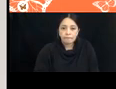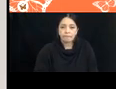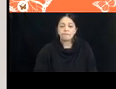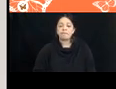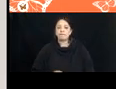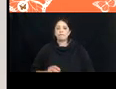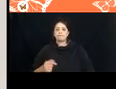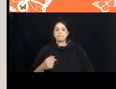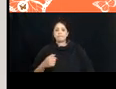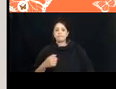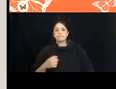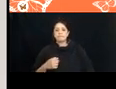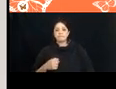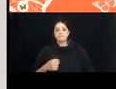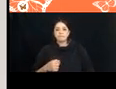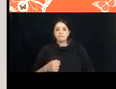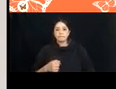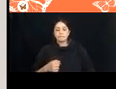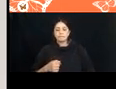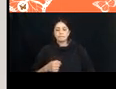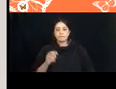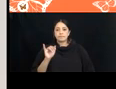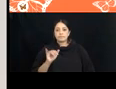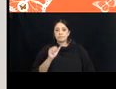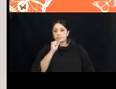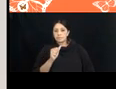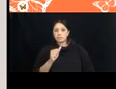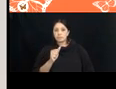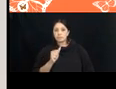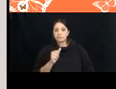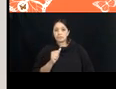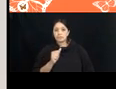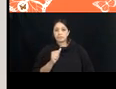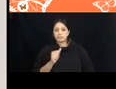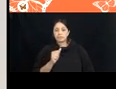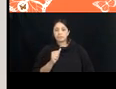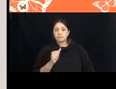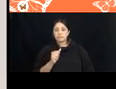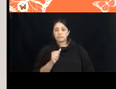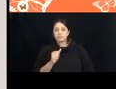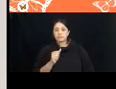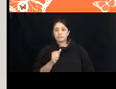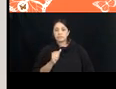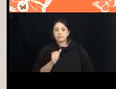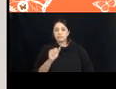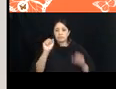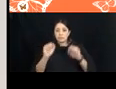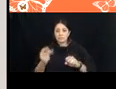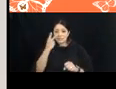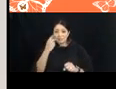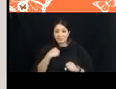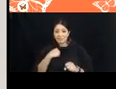rich privilege rolling. And that is not woven into people as much as it is woven into